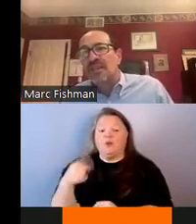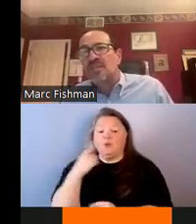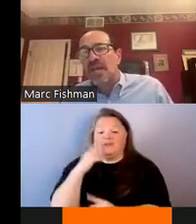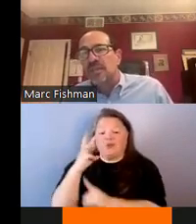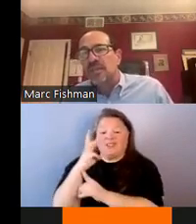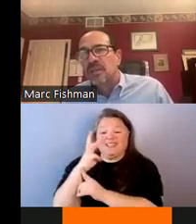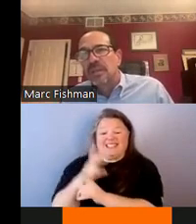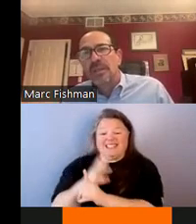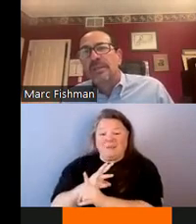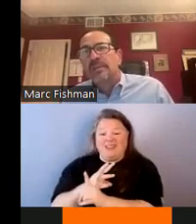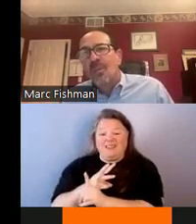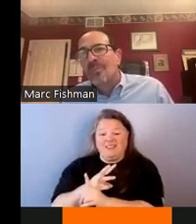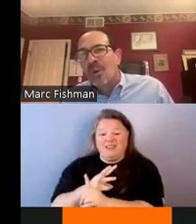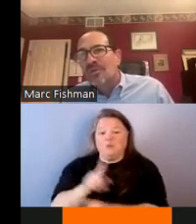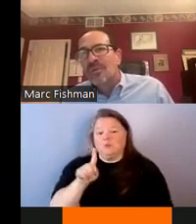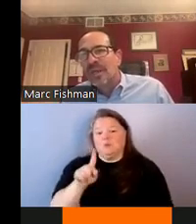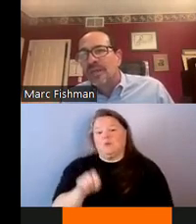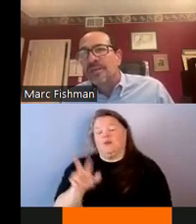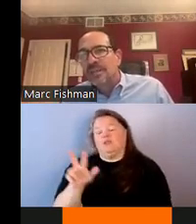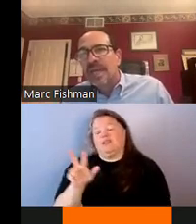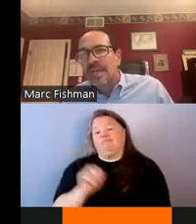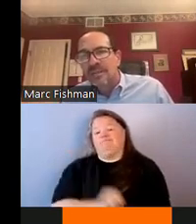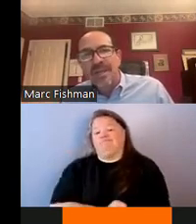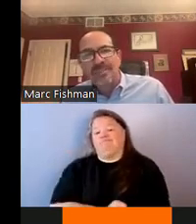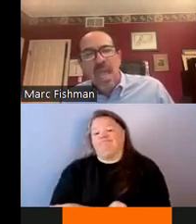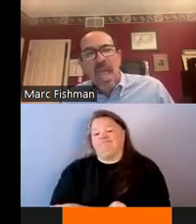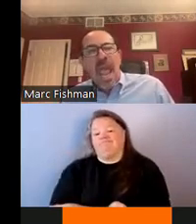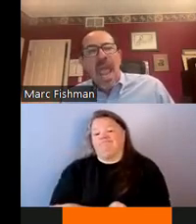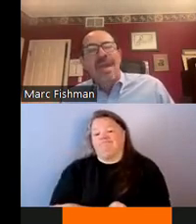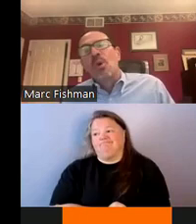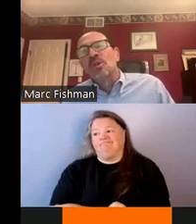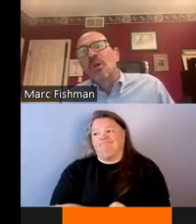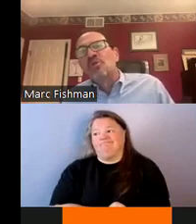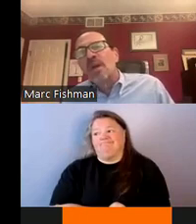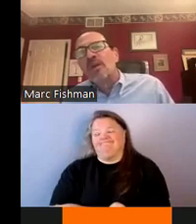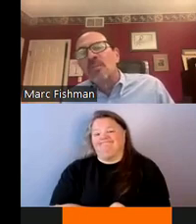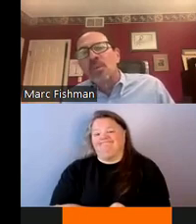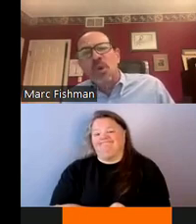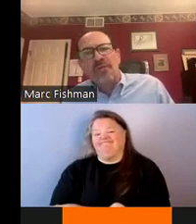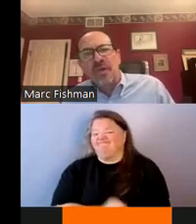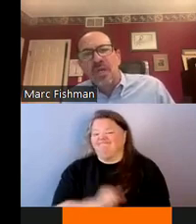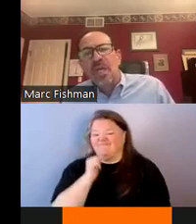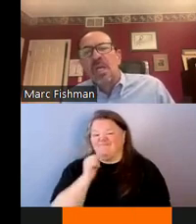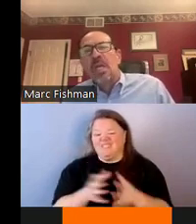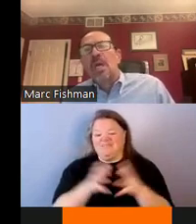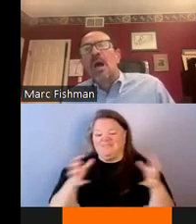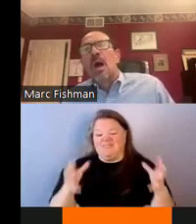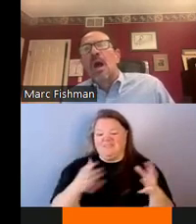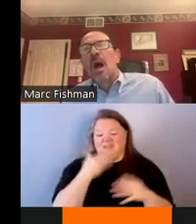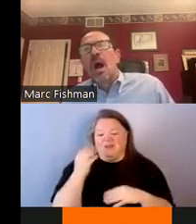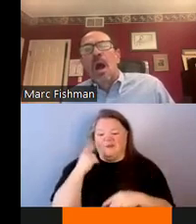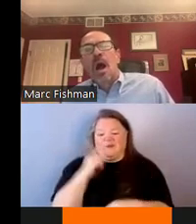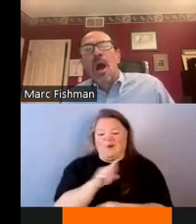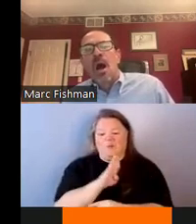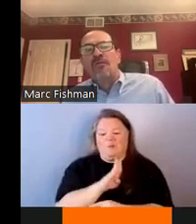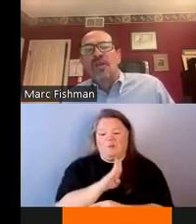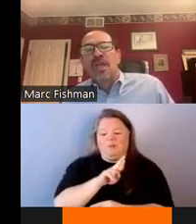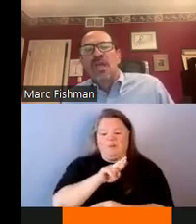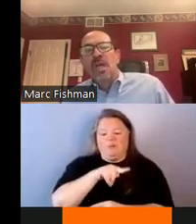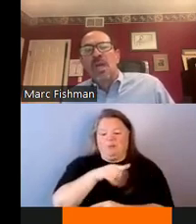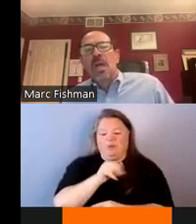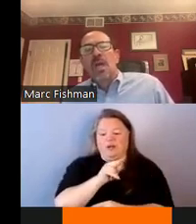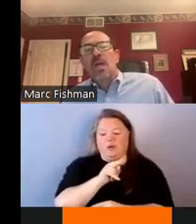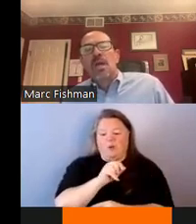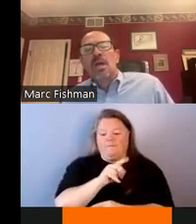injection, you'd expect 6. 1.3 stinks, right? And it wasn't much better for buprenorphine.